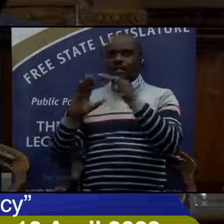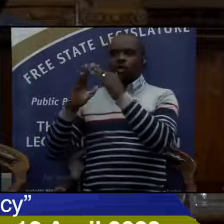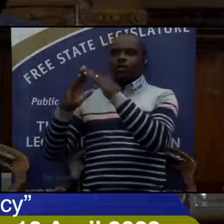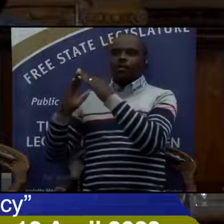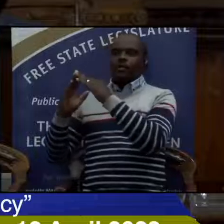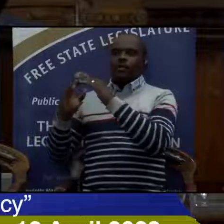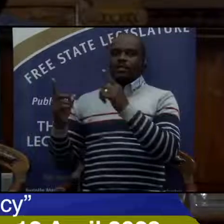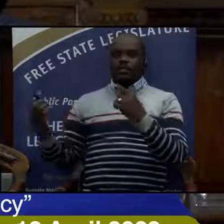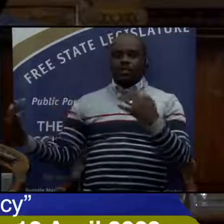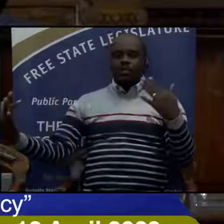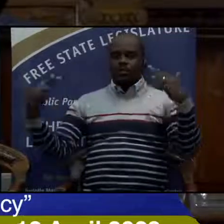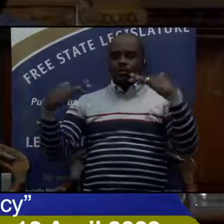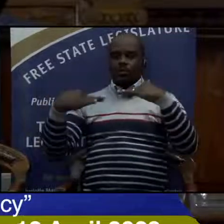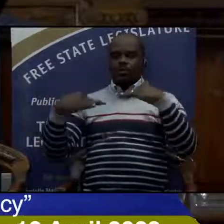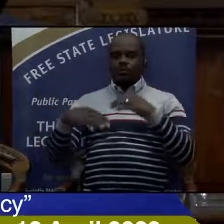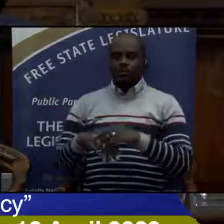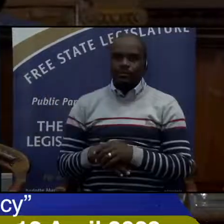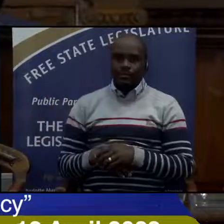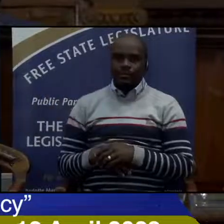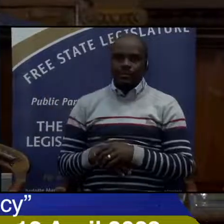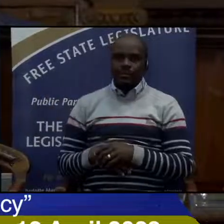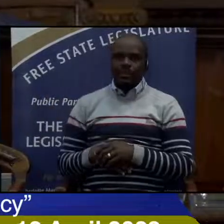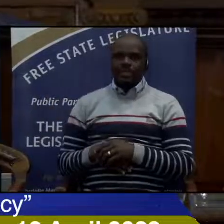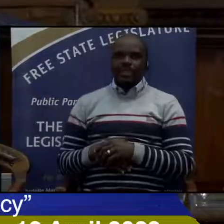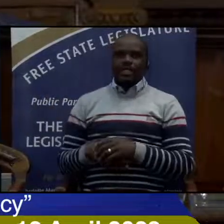bomma ditaba le boraditaba,